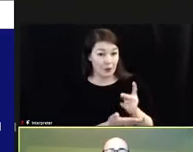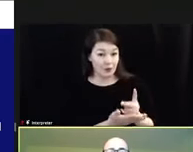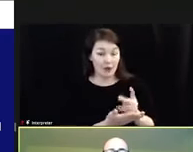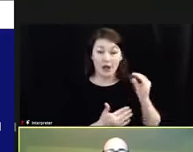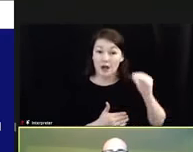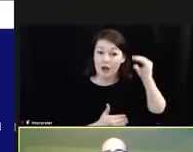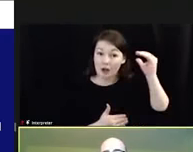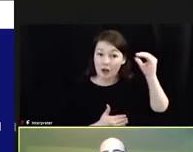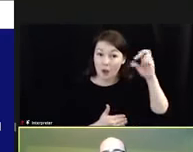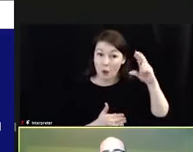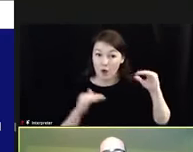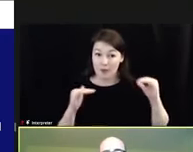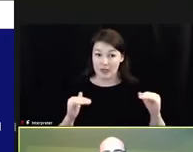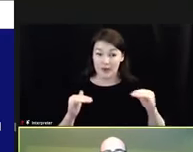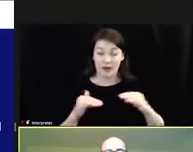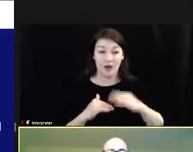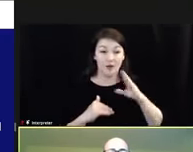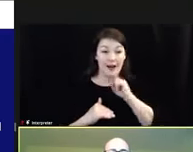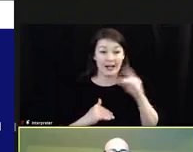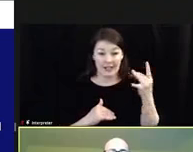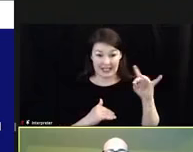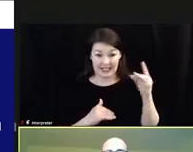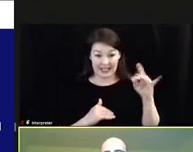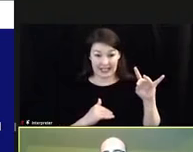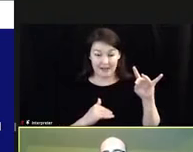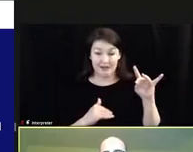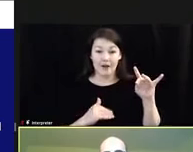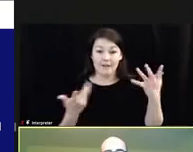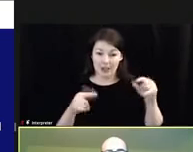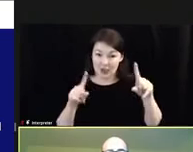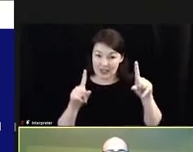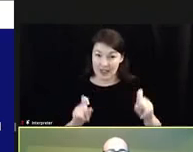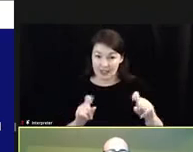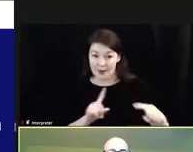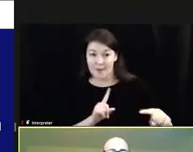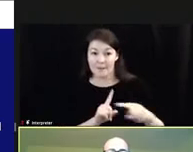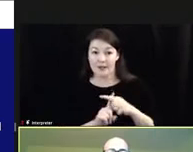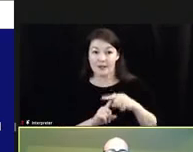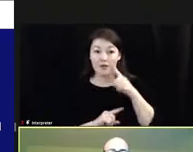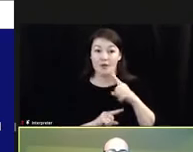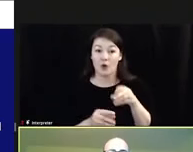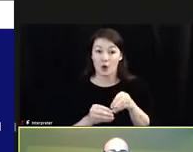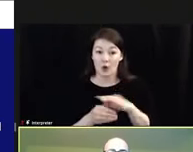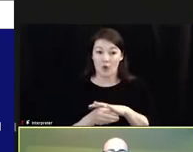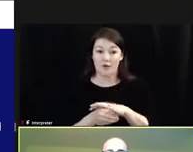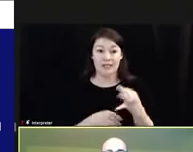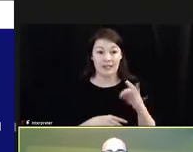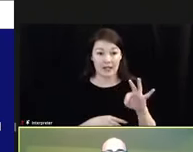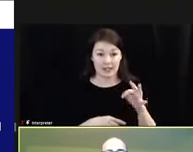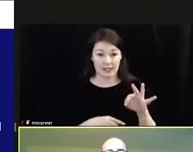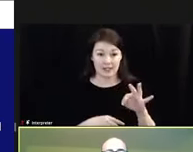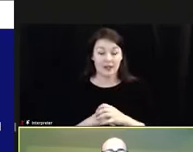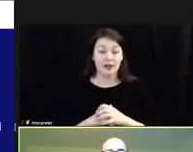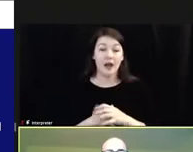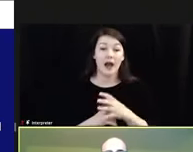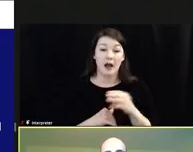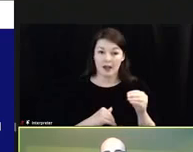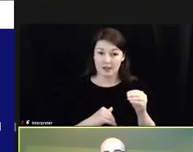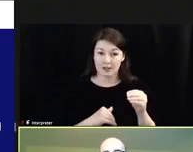pediatric patient over the age of 18, you have tested positive for COVID-19, and you